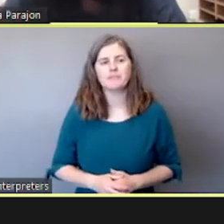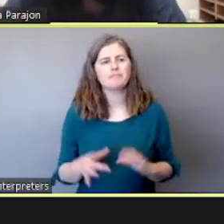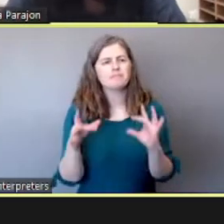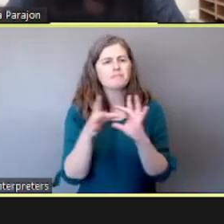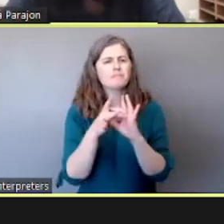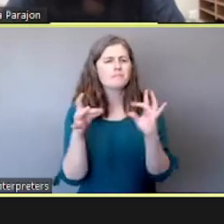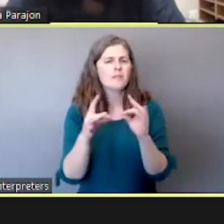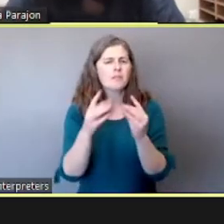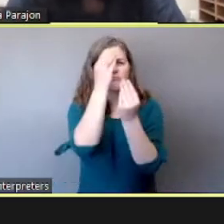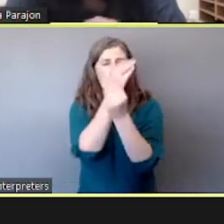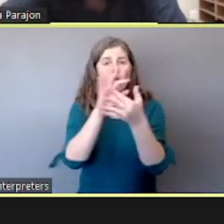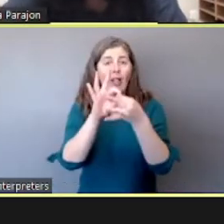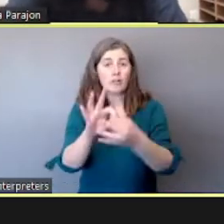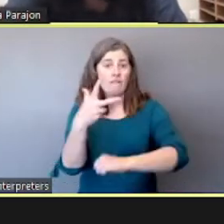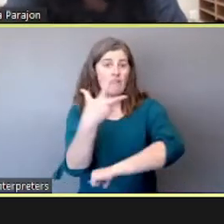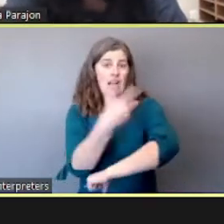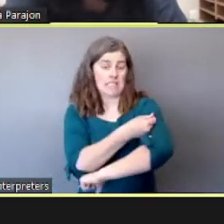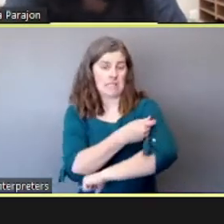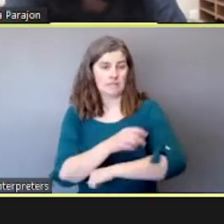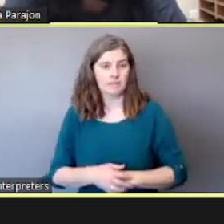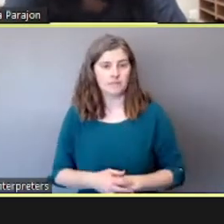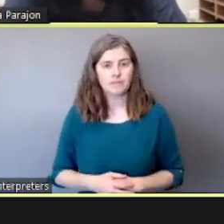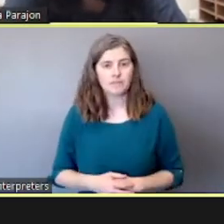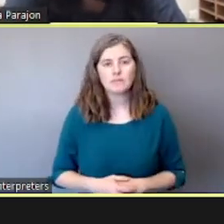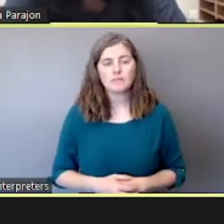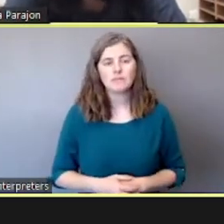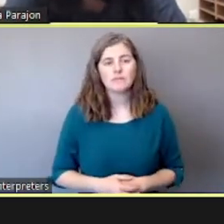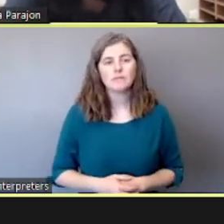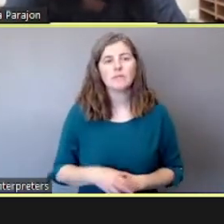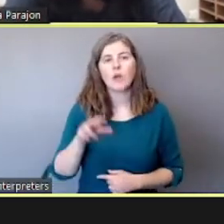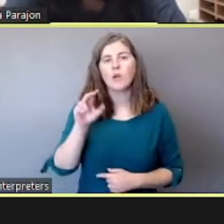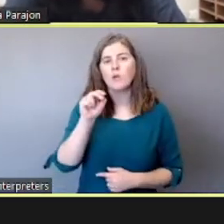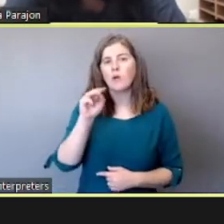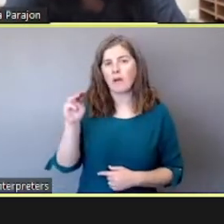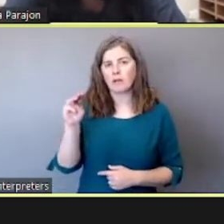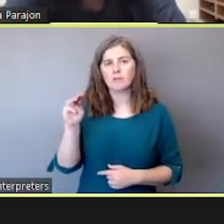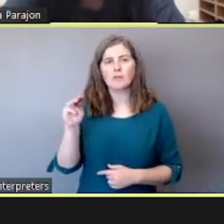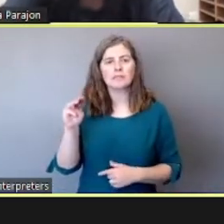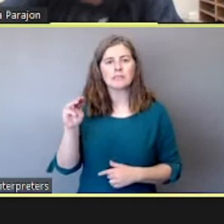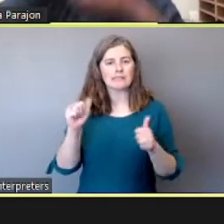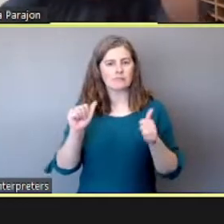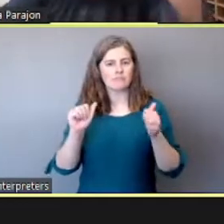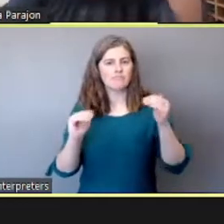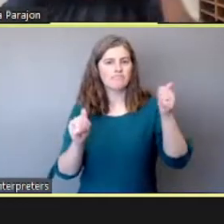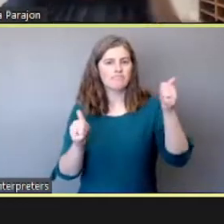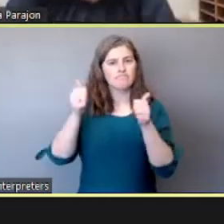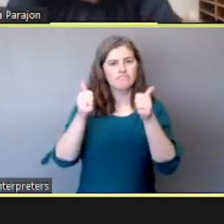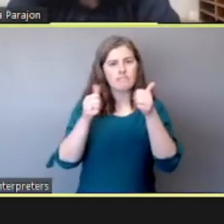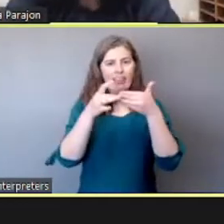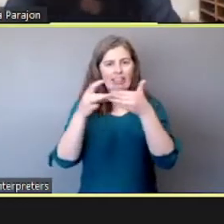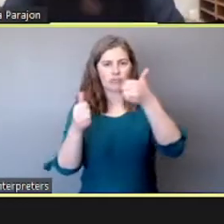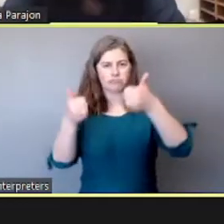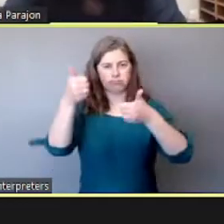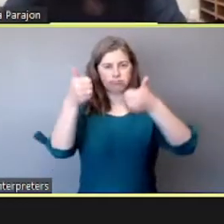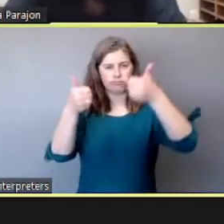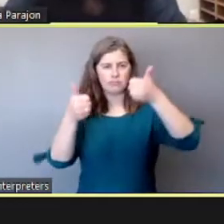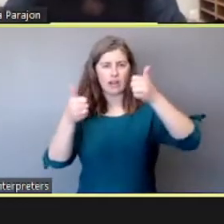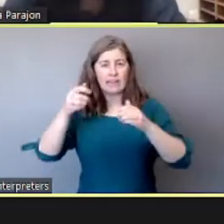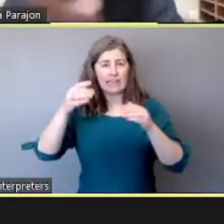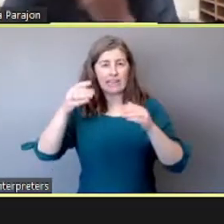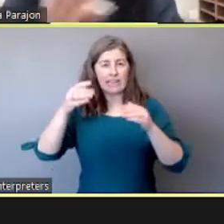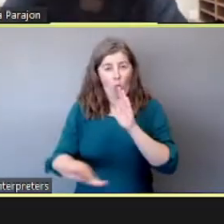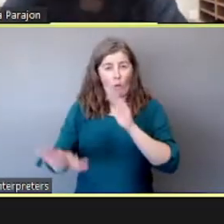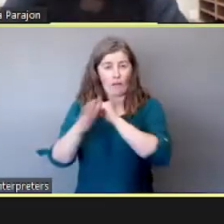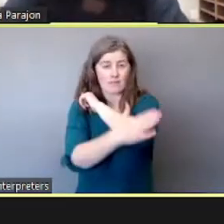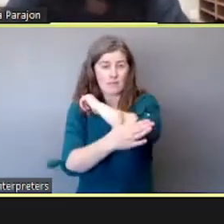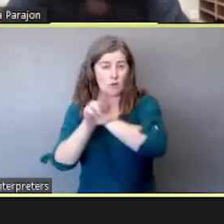of update on the vaccine. So New Mexico does remain among the vaccine leaders in the state, in the